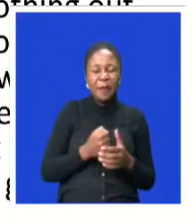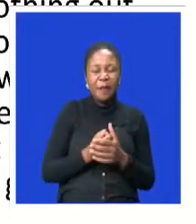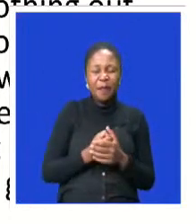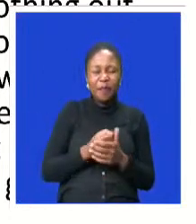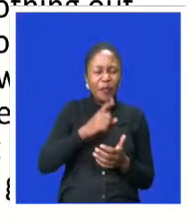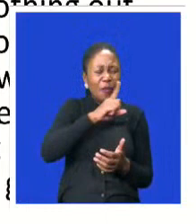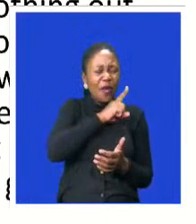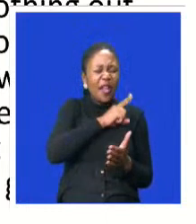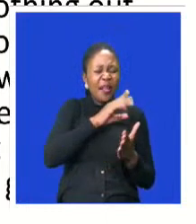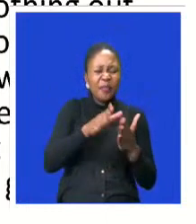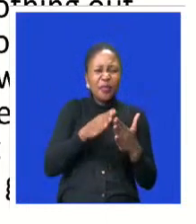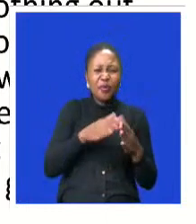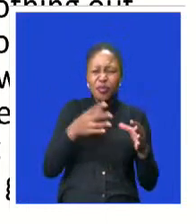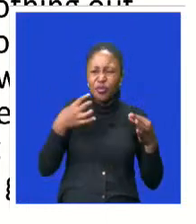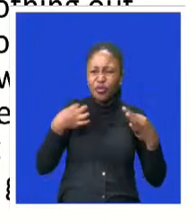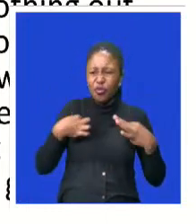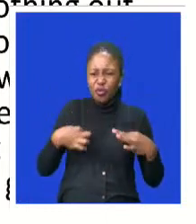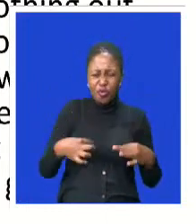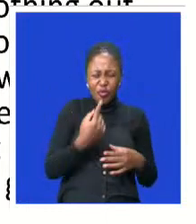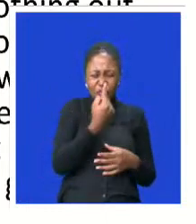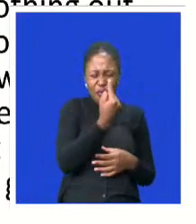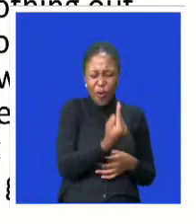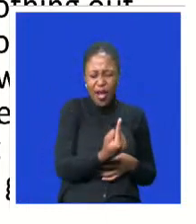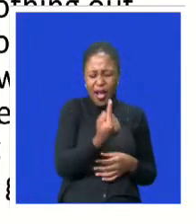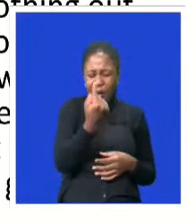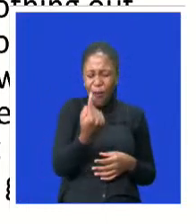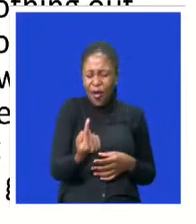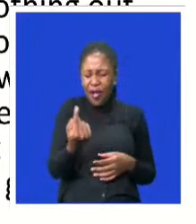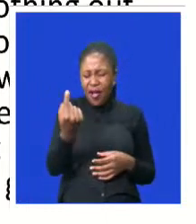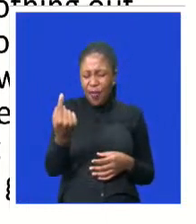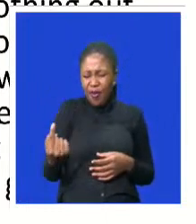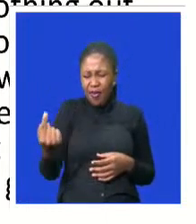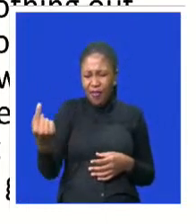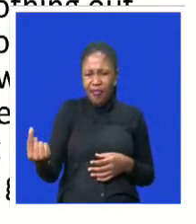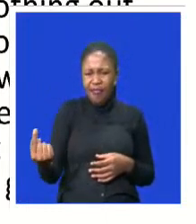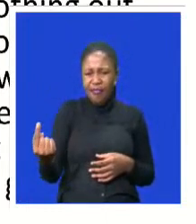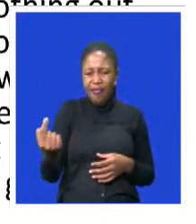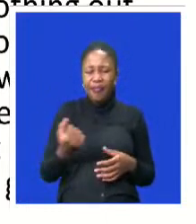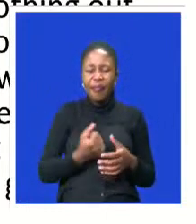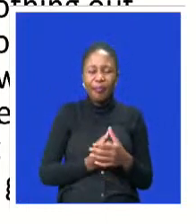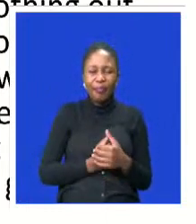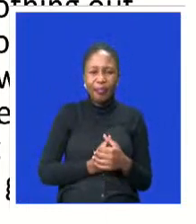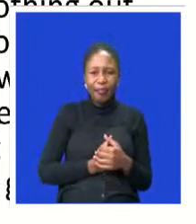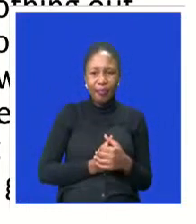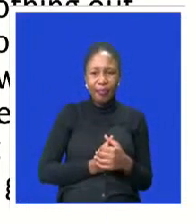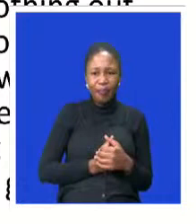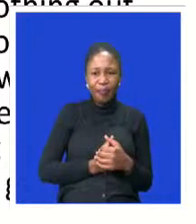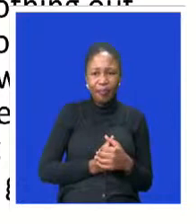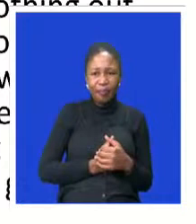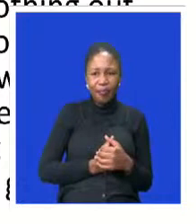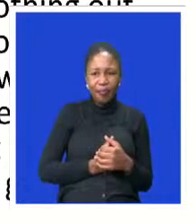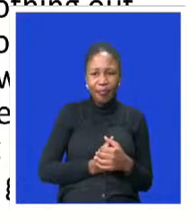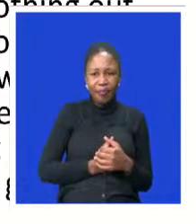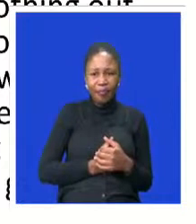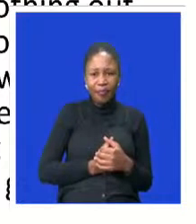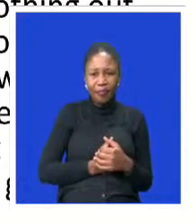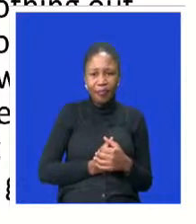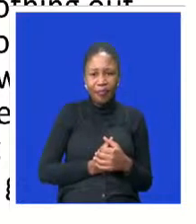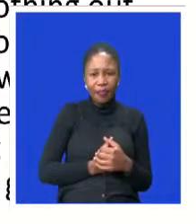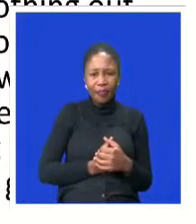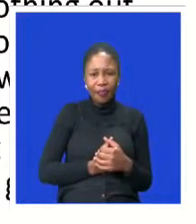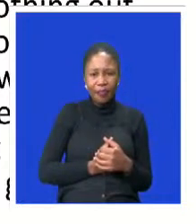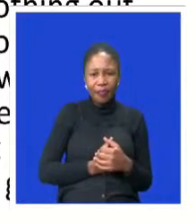individually so ironing a basket of laundry can take hours. Sentence number 4.